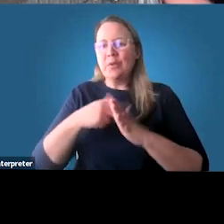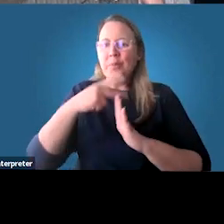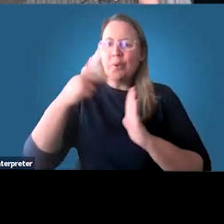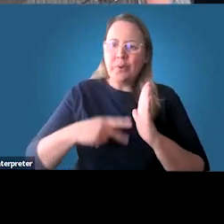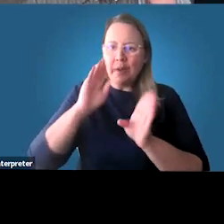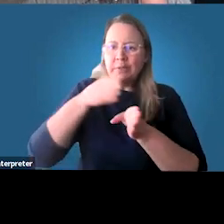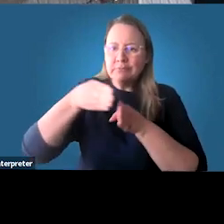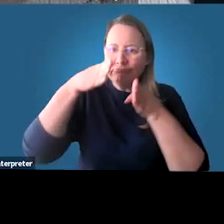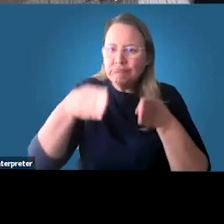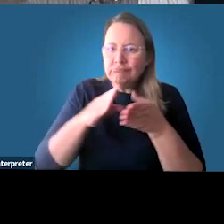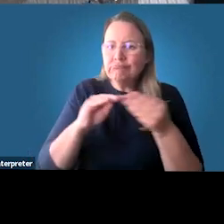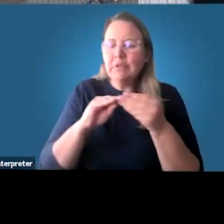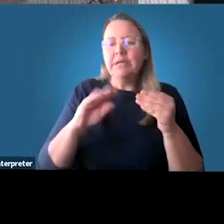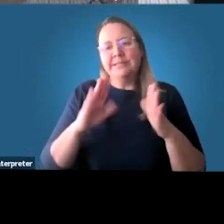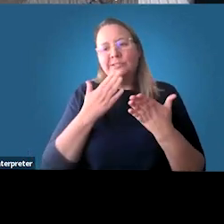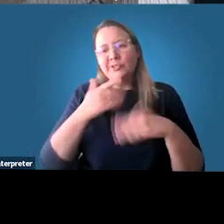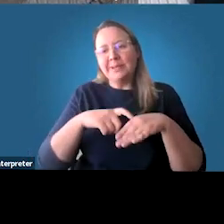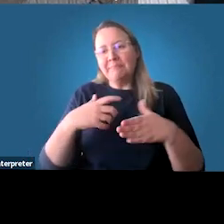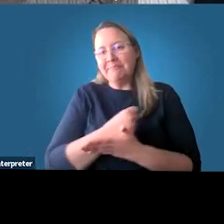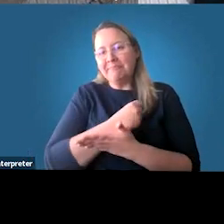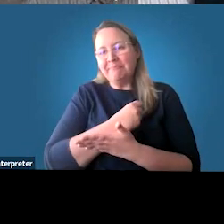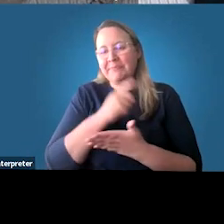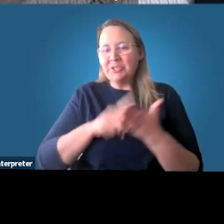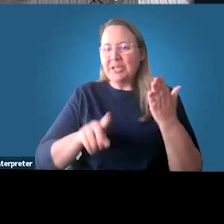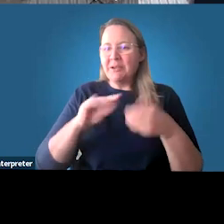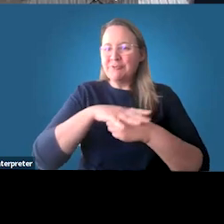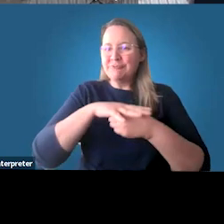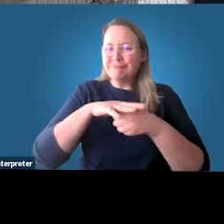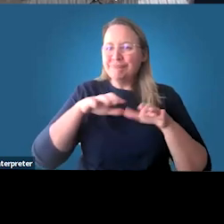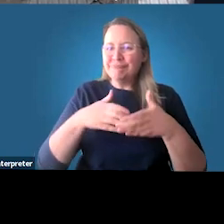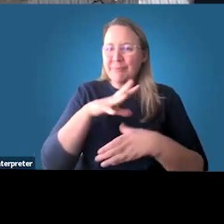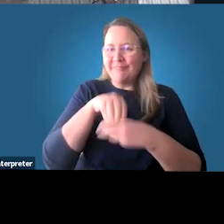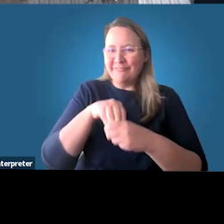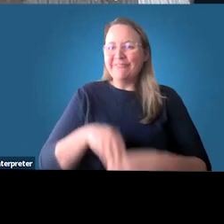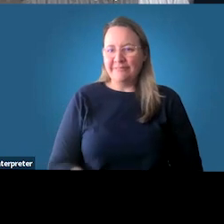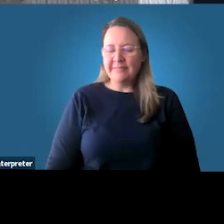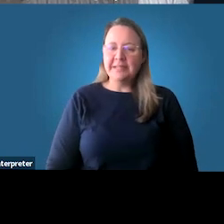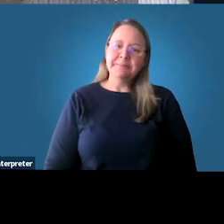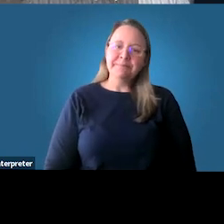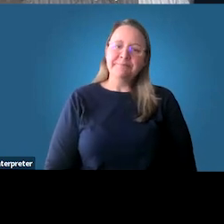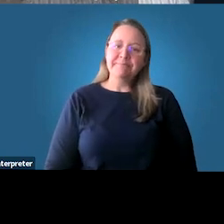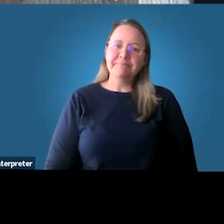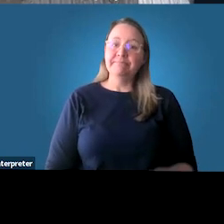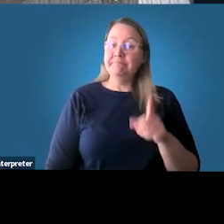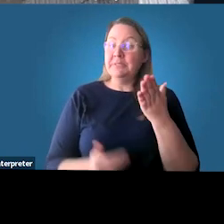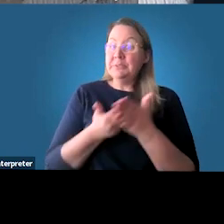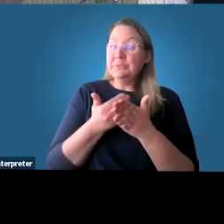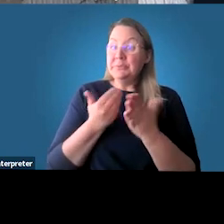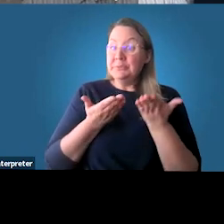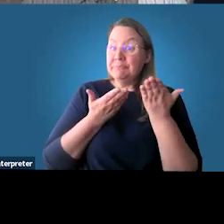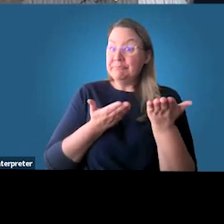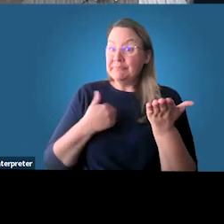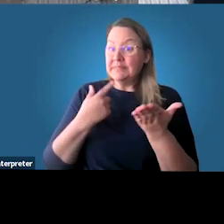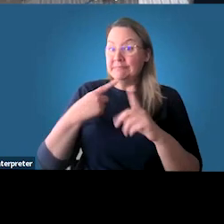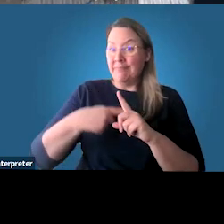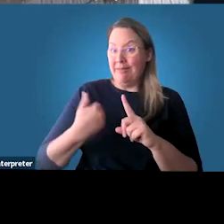programming. It's always a good time. So check out your local groups and get involved. This is a new offering from us. So earlier